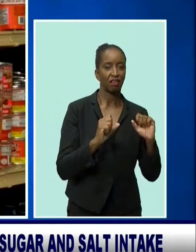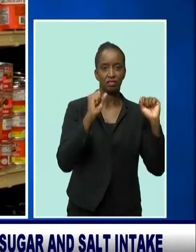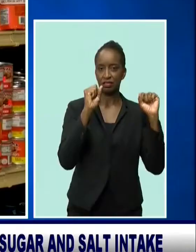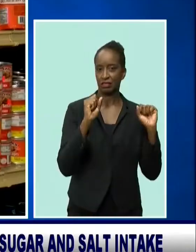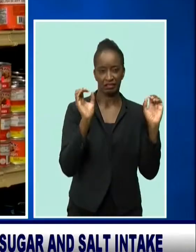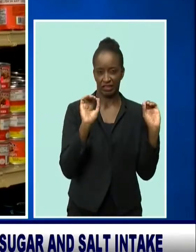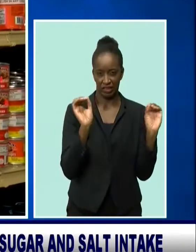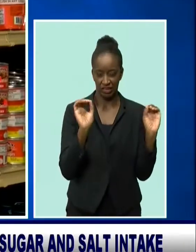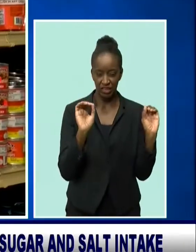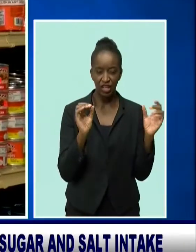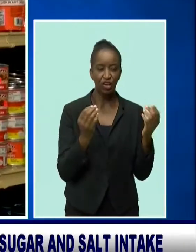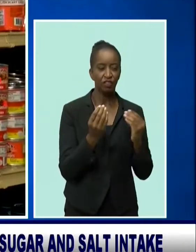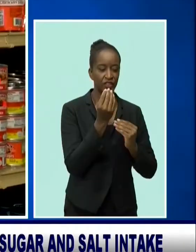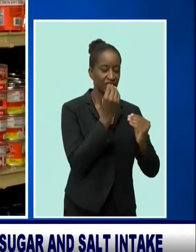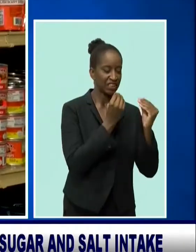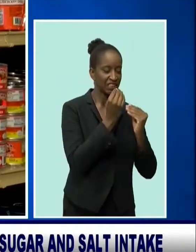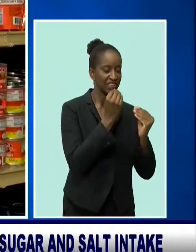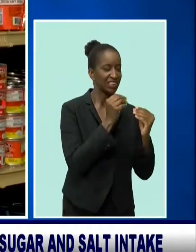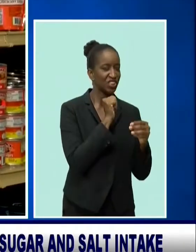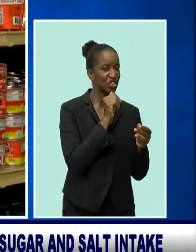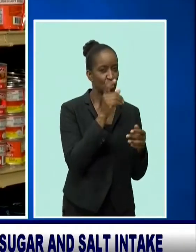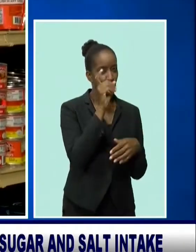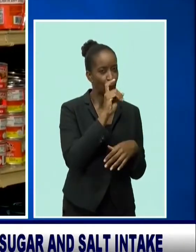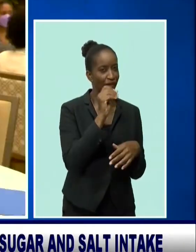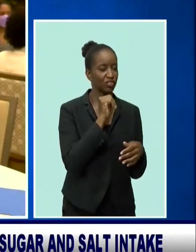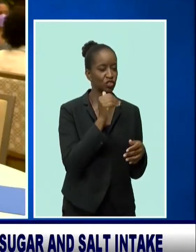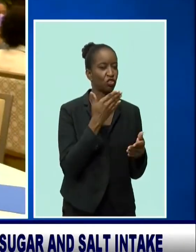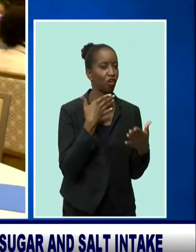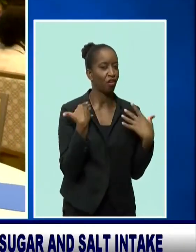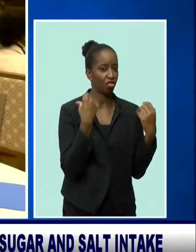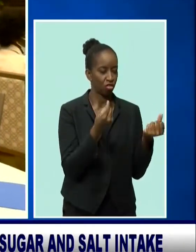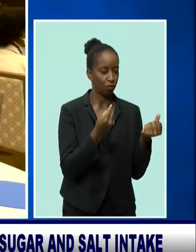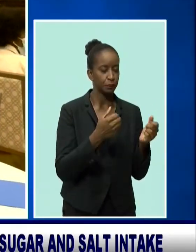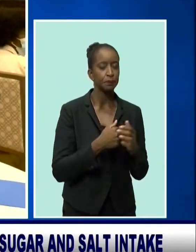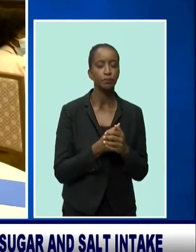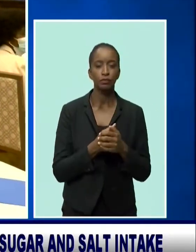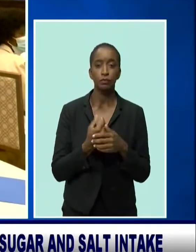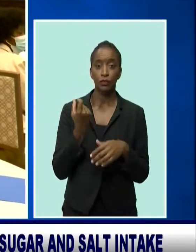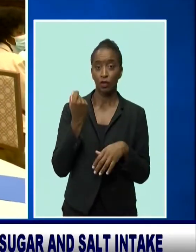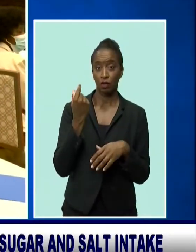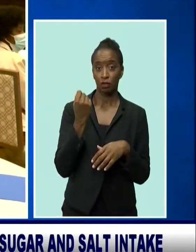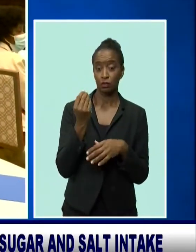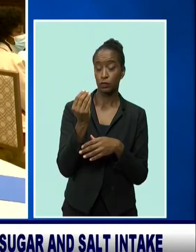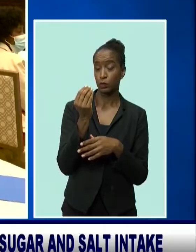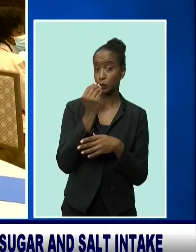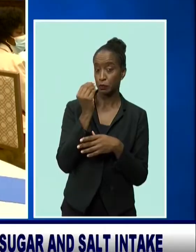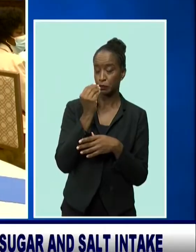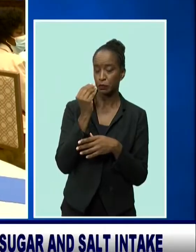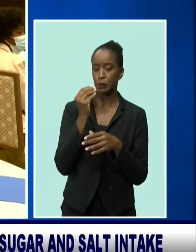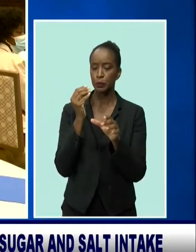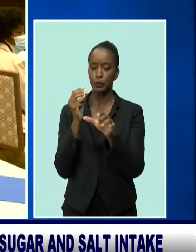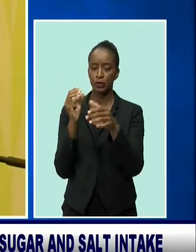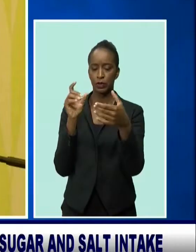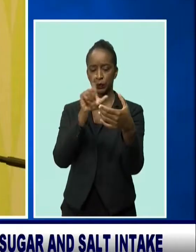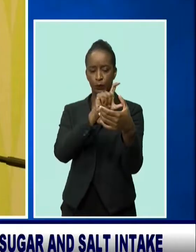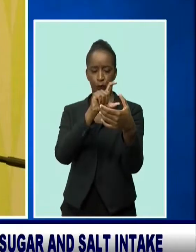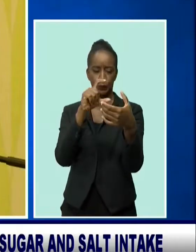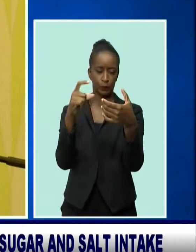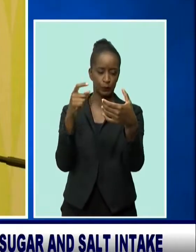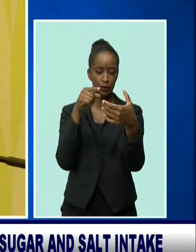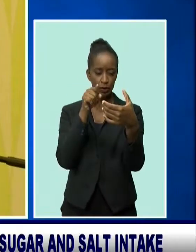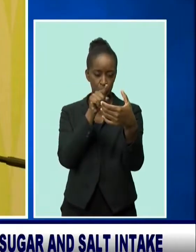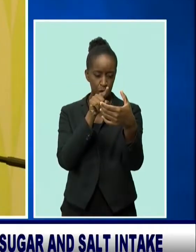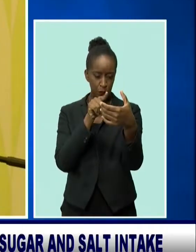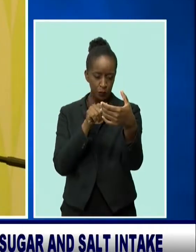Regarding front of package labeling, which is essentially a warning label used to assist customers in making healthier choices, Minister of State